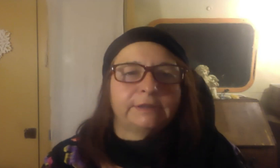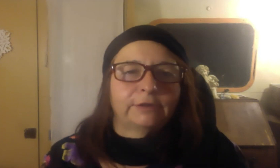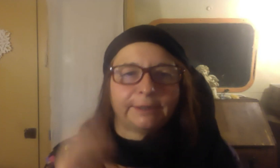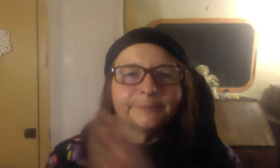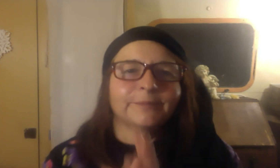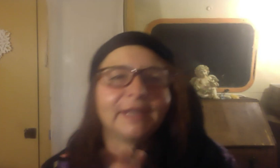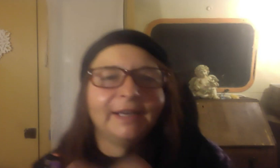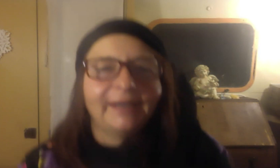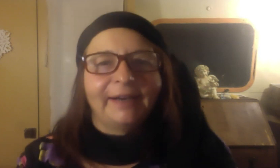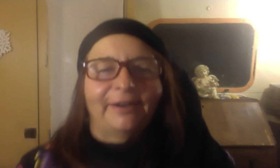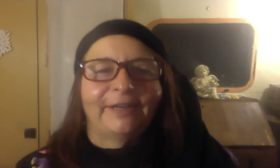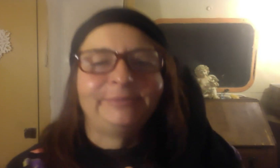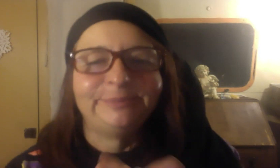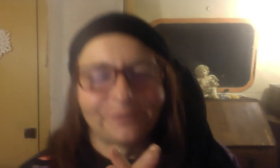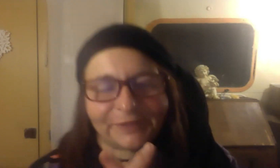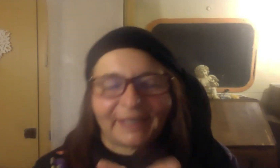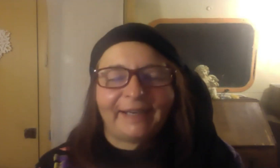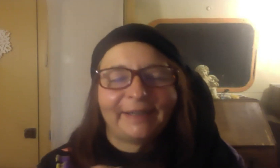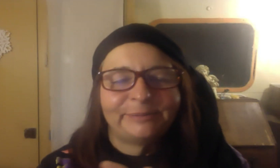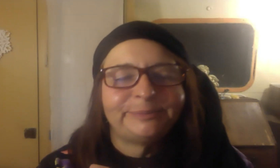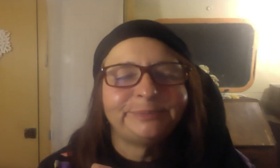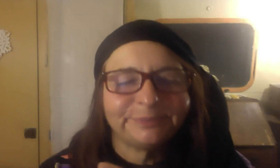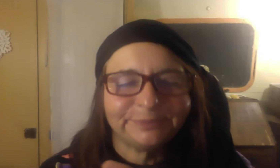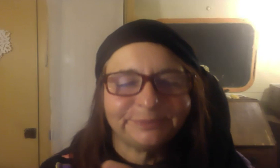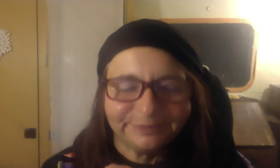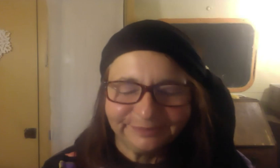Oh, it's okay. All right.